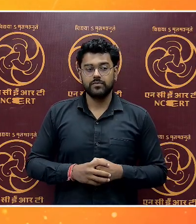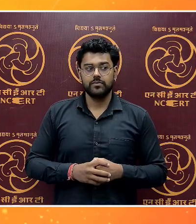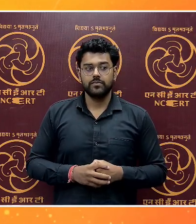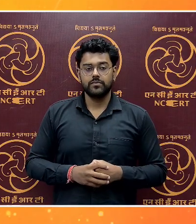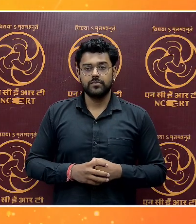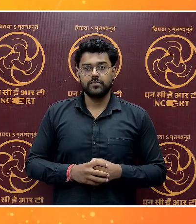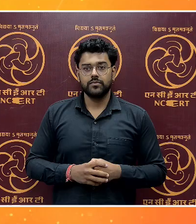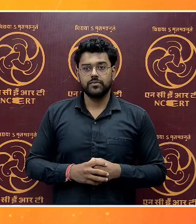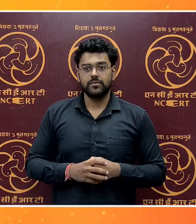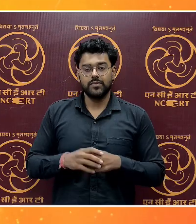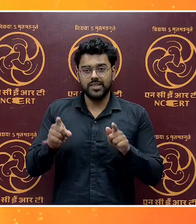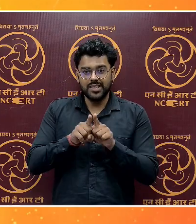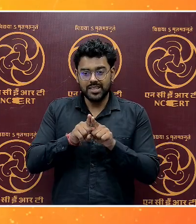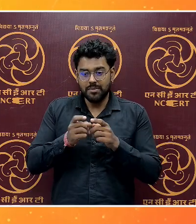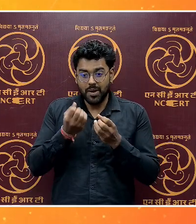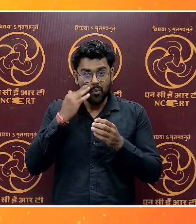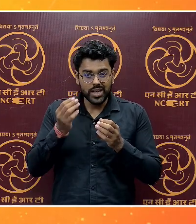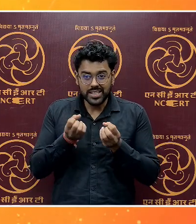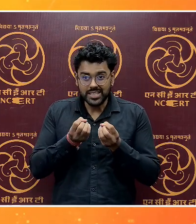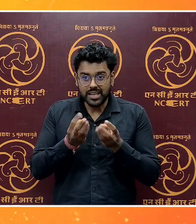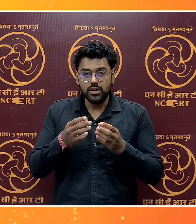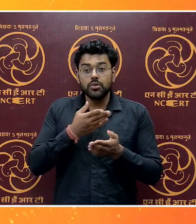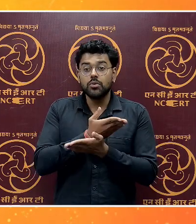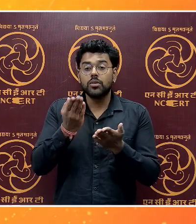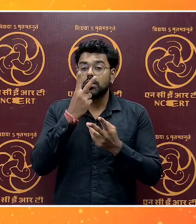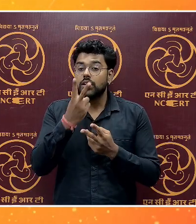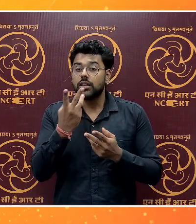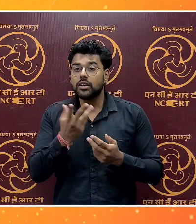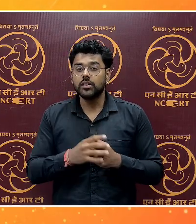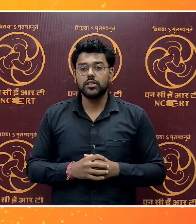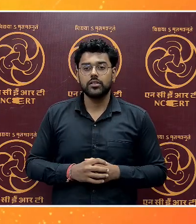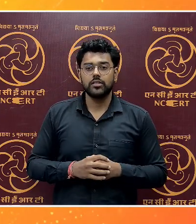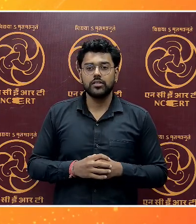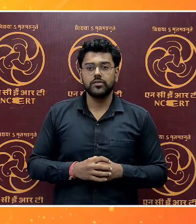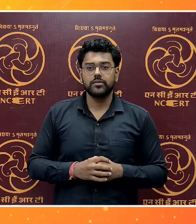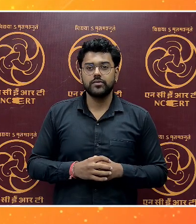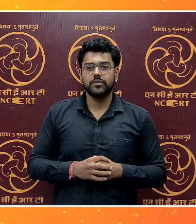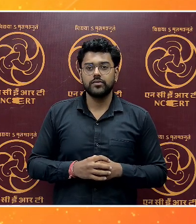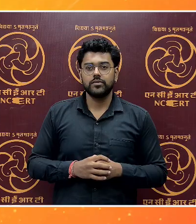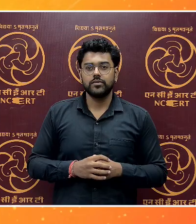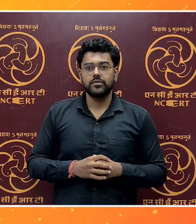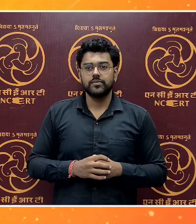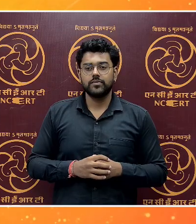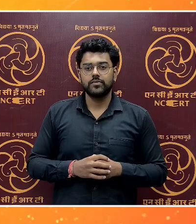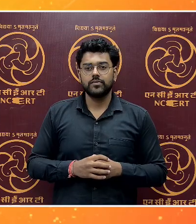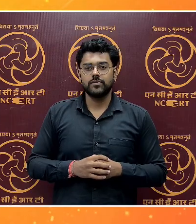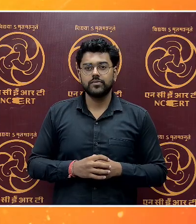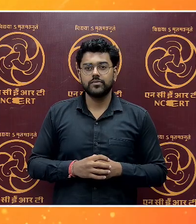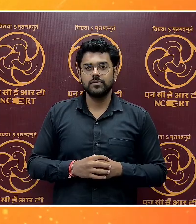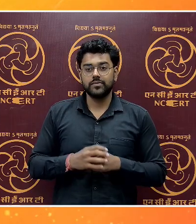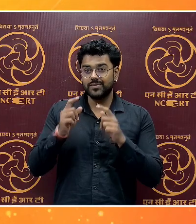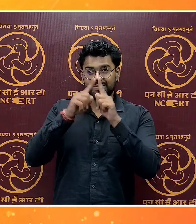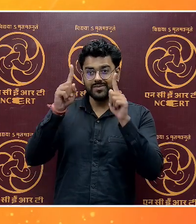And as soon as I press of the get started, the option will be came in. Here the user can want, if user want to see like the FAQs will be here as